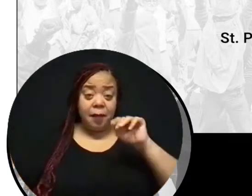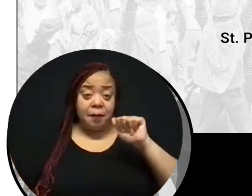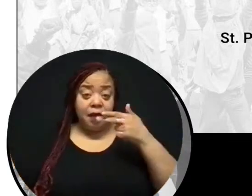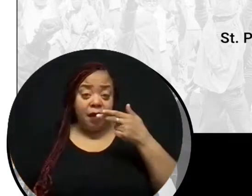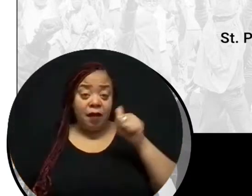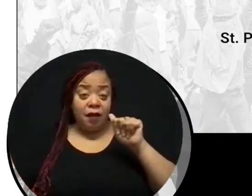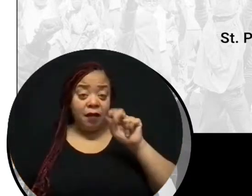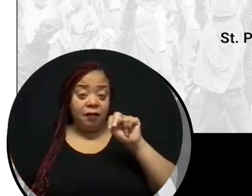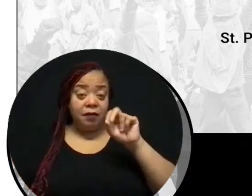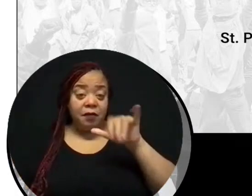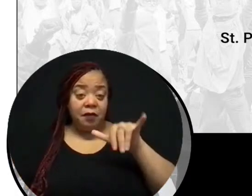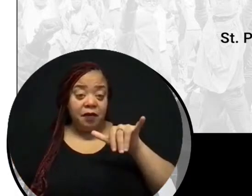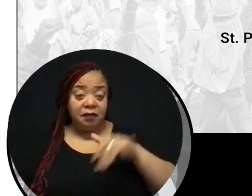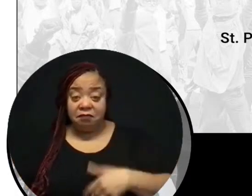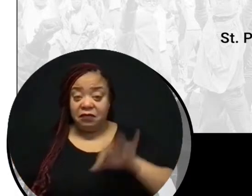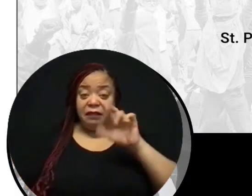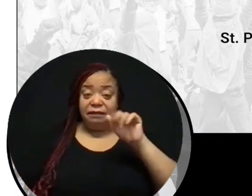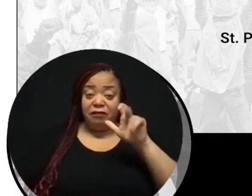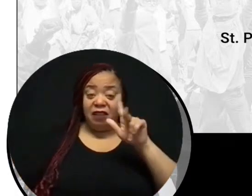Lewisburg.